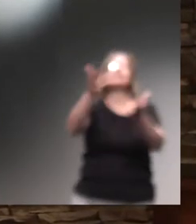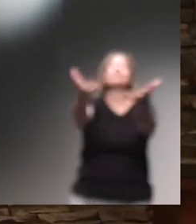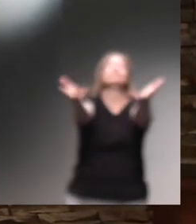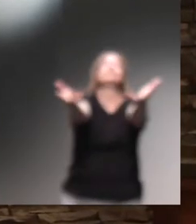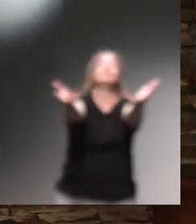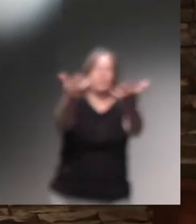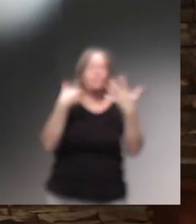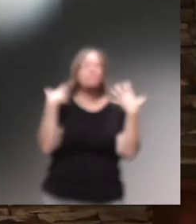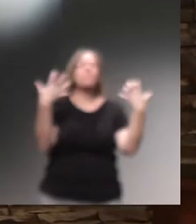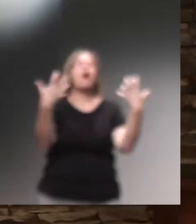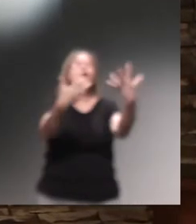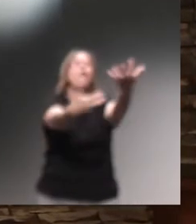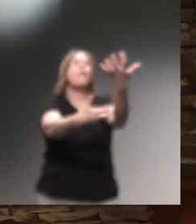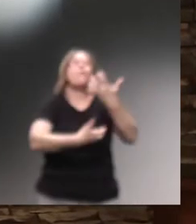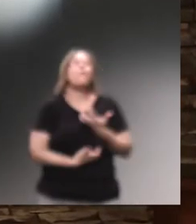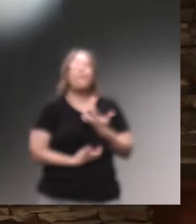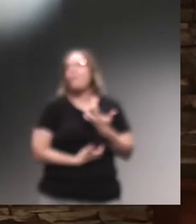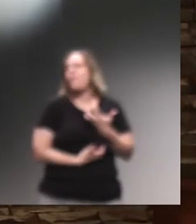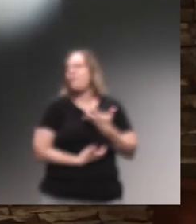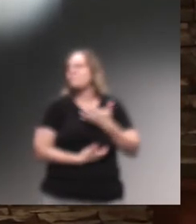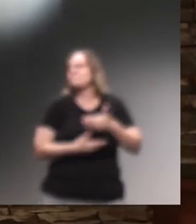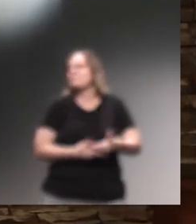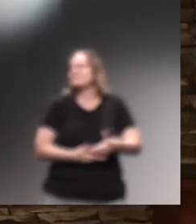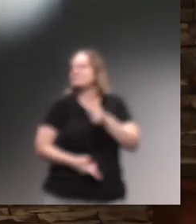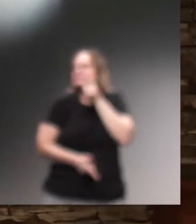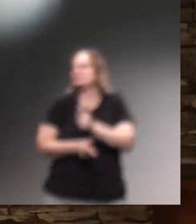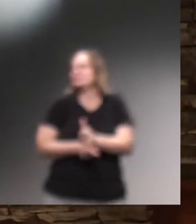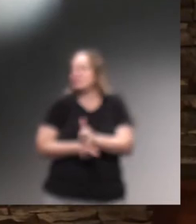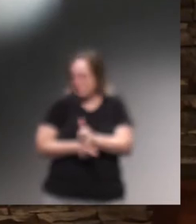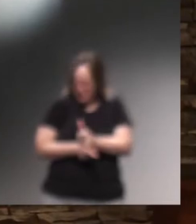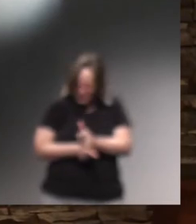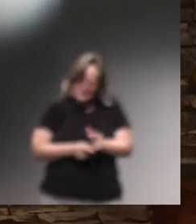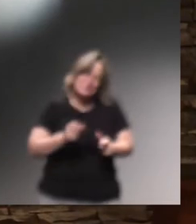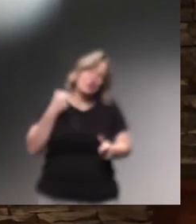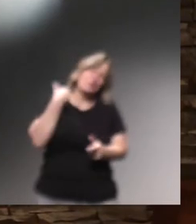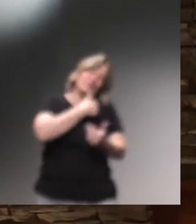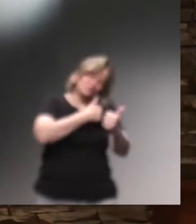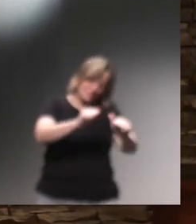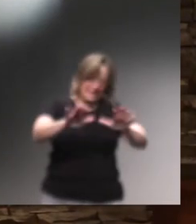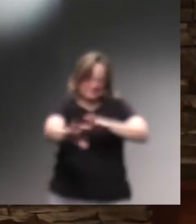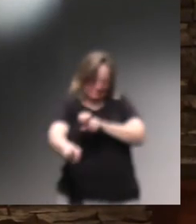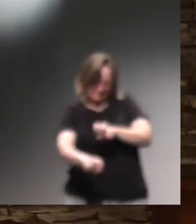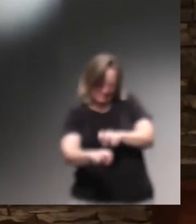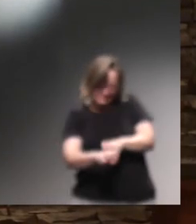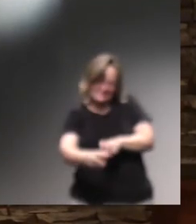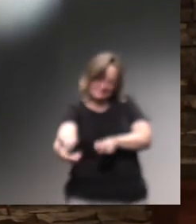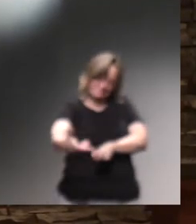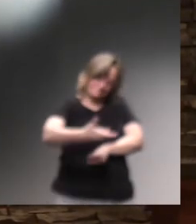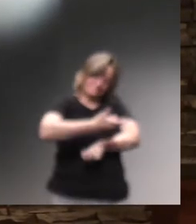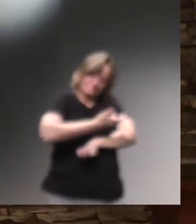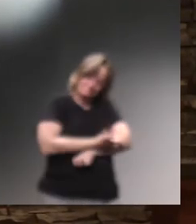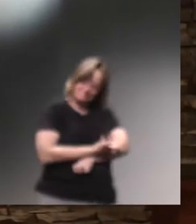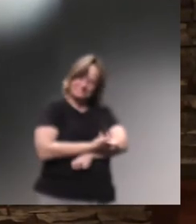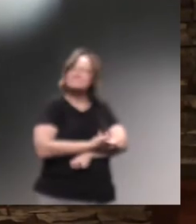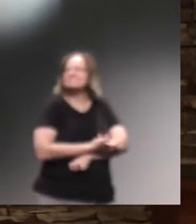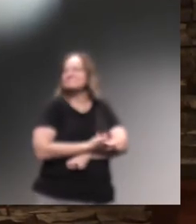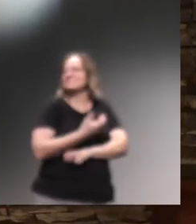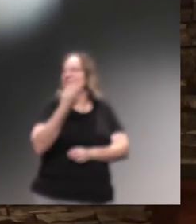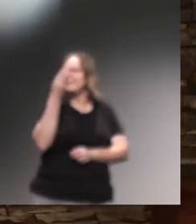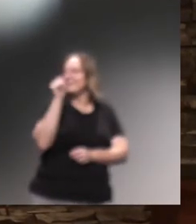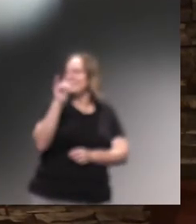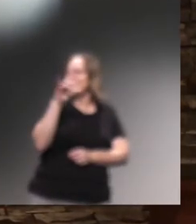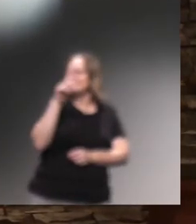baby sister? Yes. So, okay, we get her into our lap, get her situated, and we put Hayden in front of her